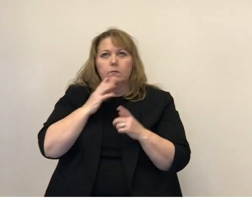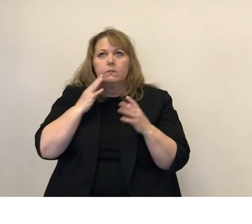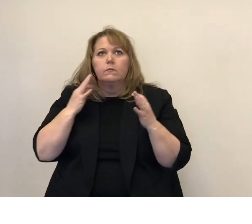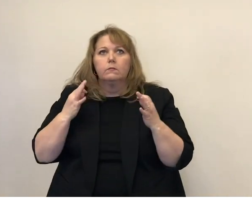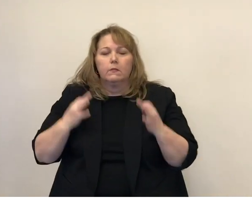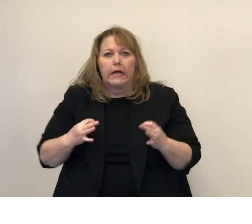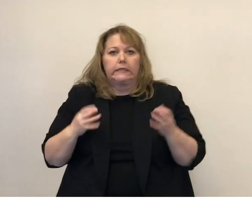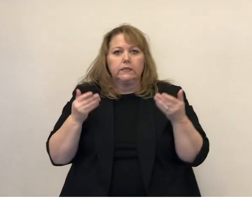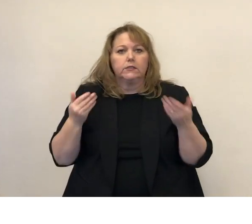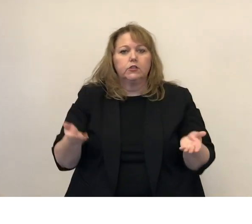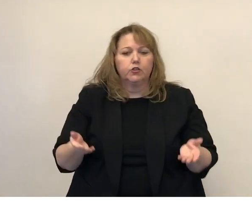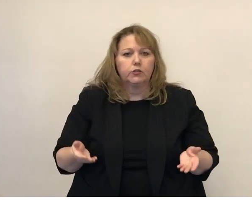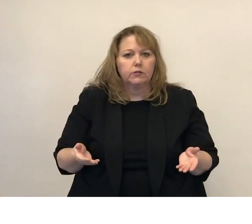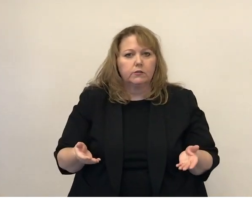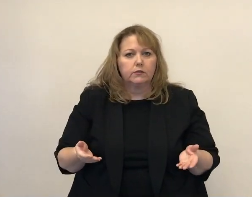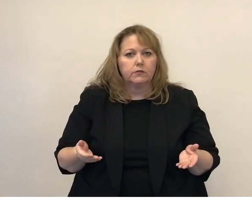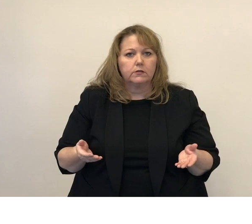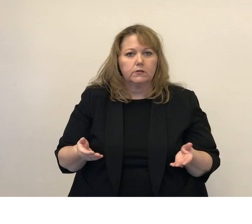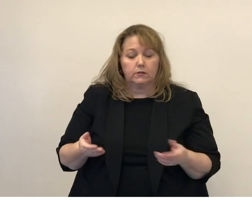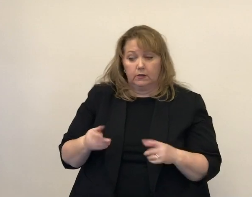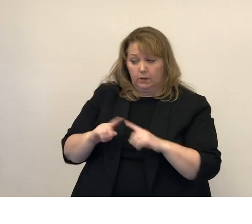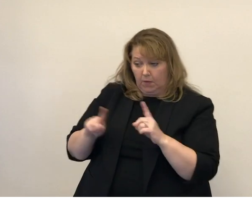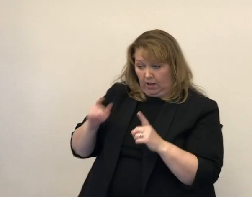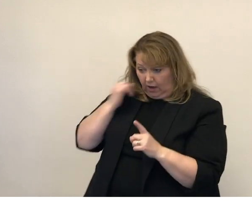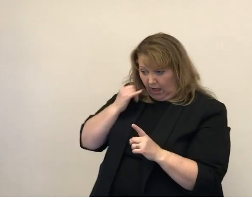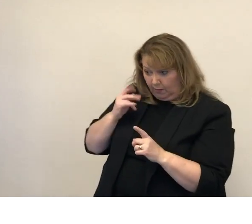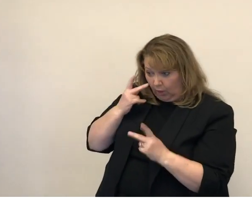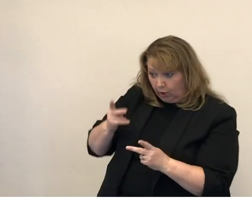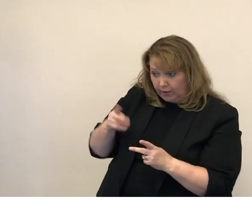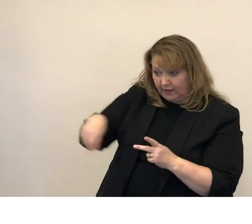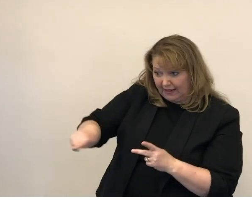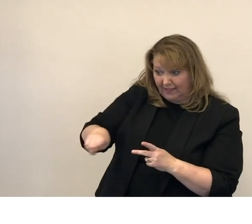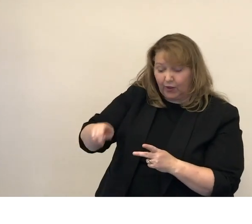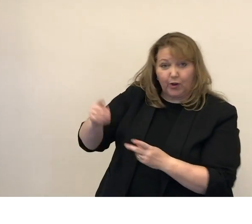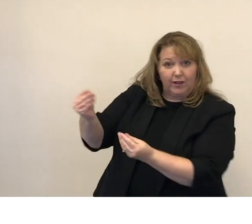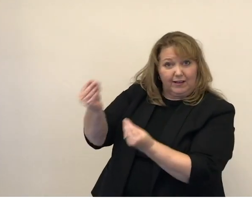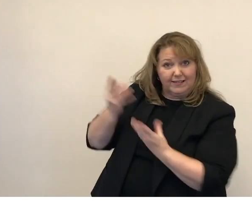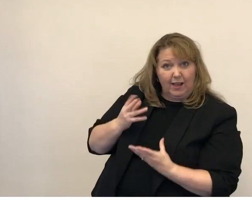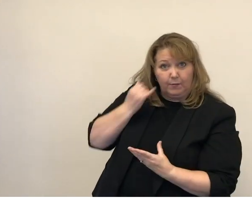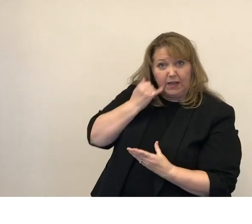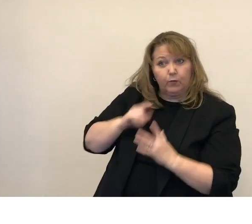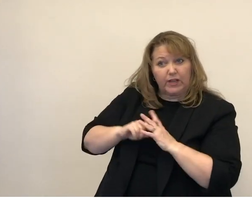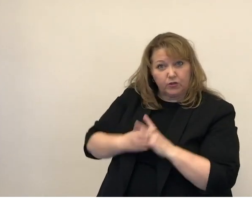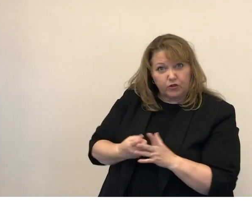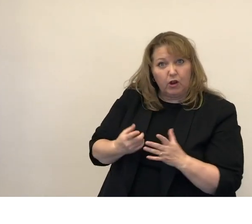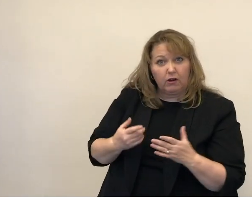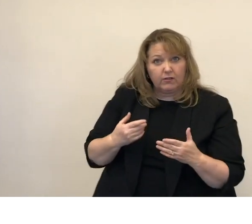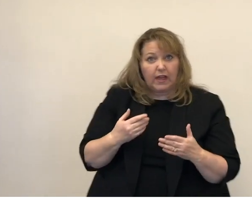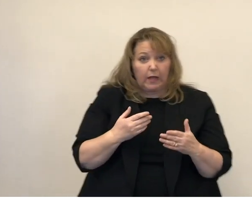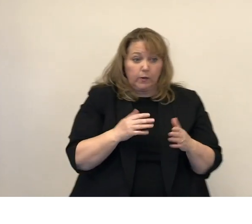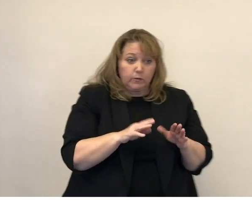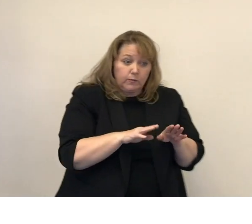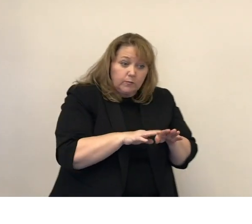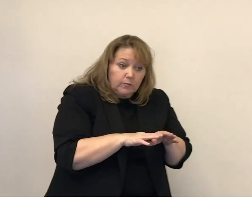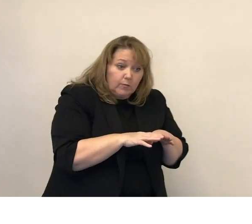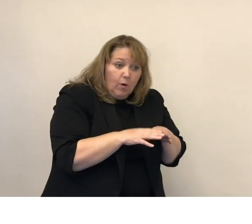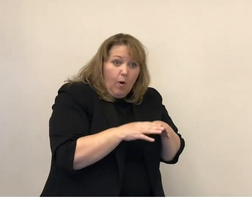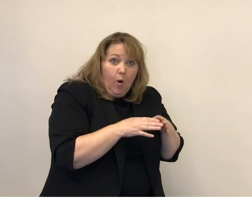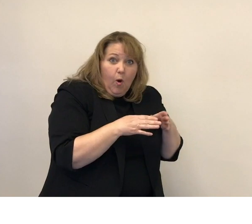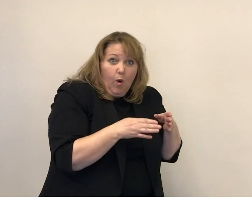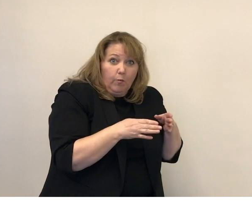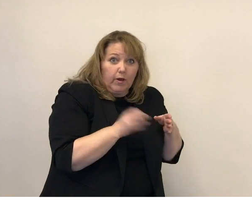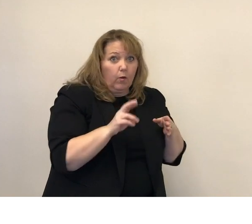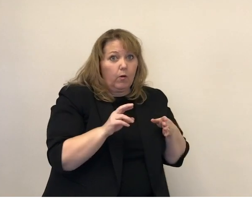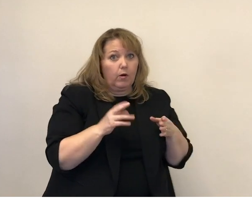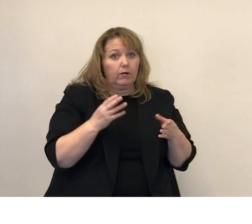statistics that we have and the data that we've collected, if it's a time to start loosening the grip a little bit and opening up the faucet.